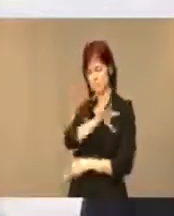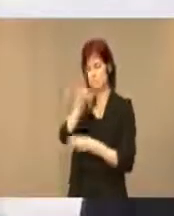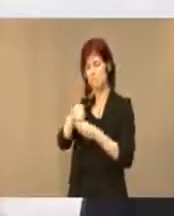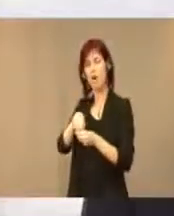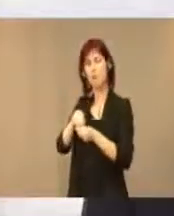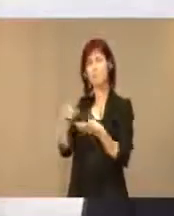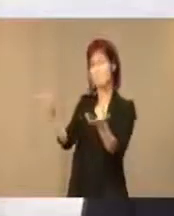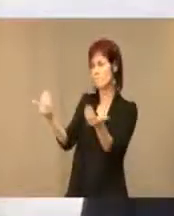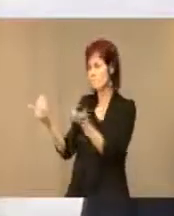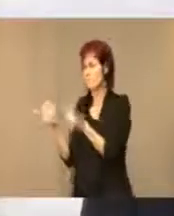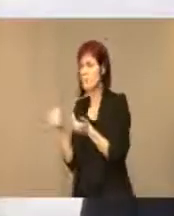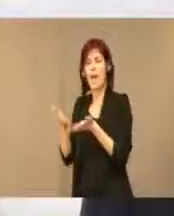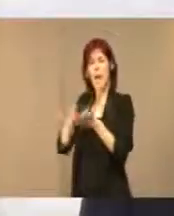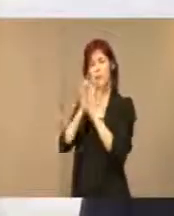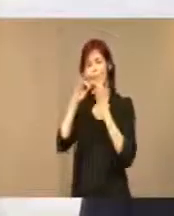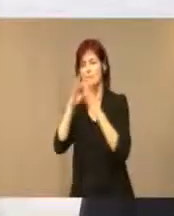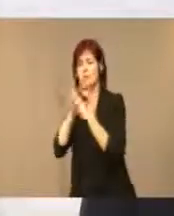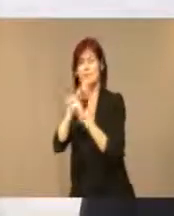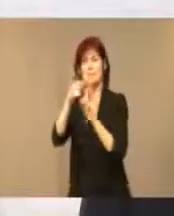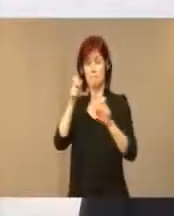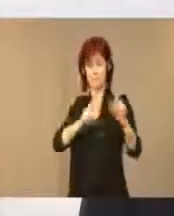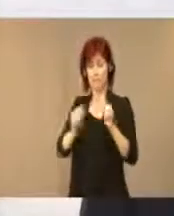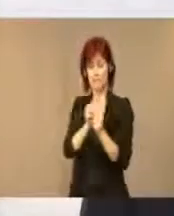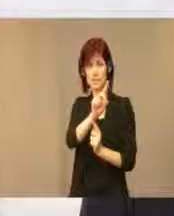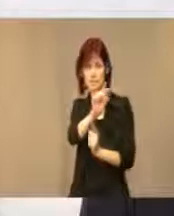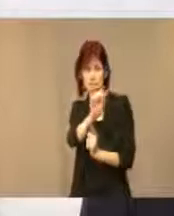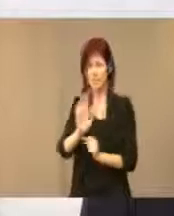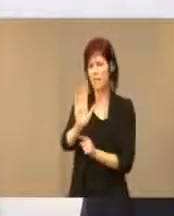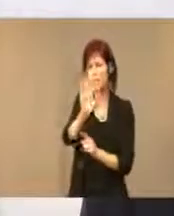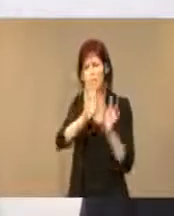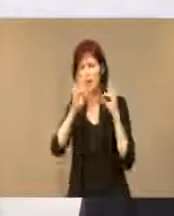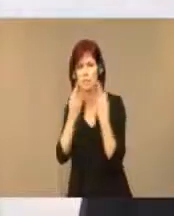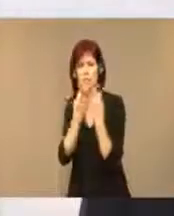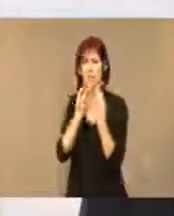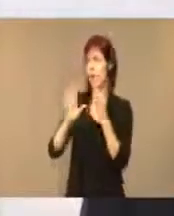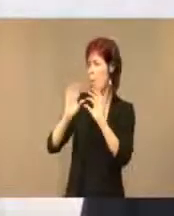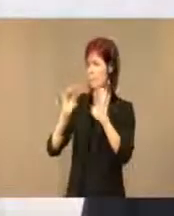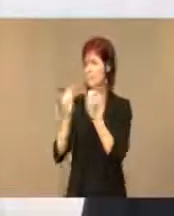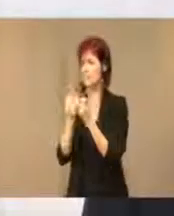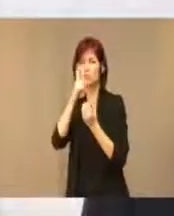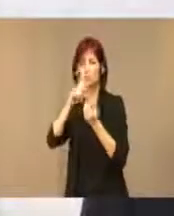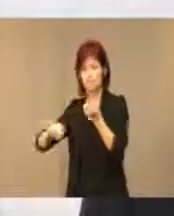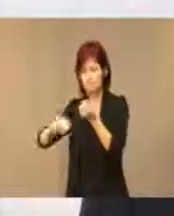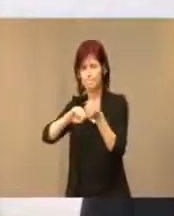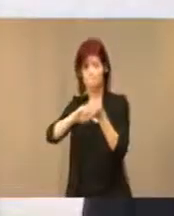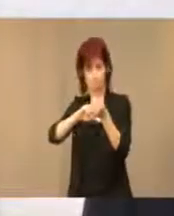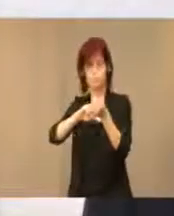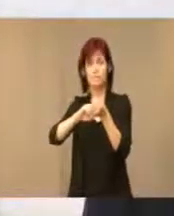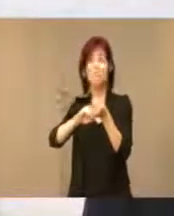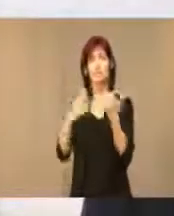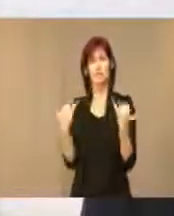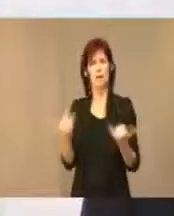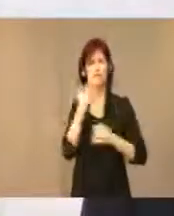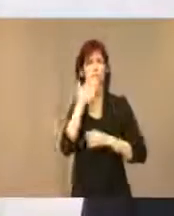an opportunity to provide your feedback on the federal government's proposed themes: employment, procurement, service